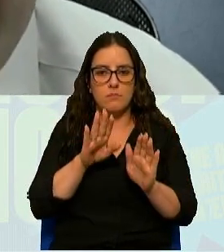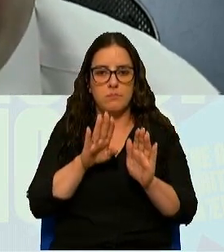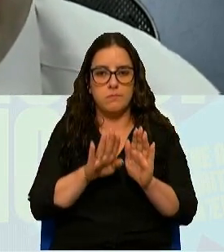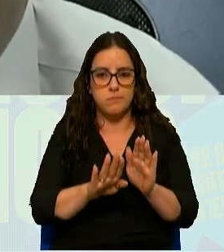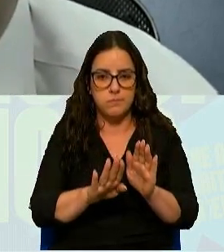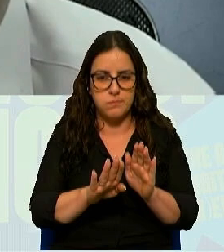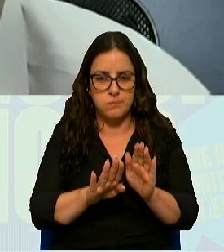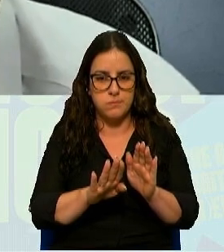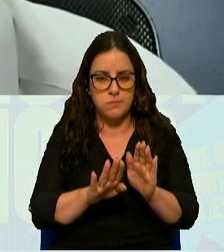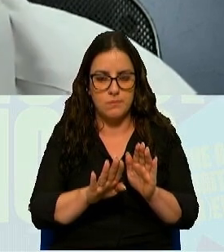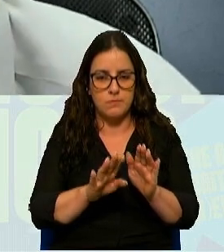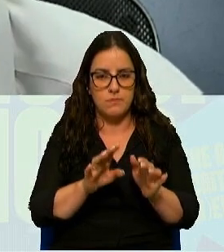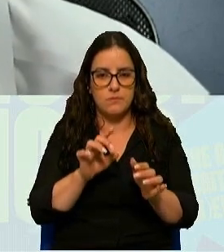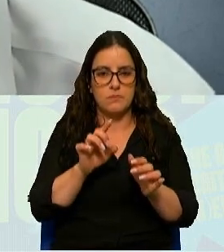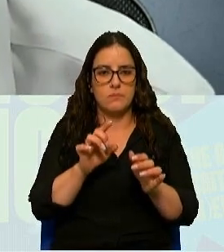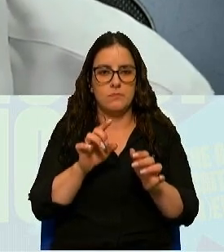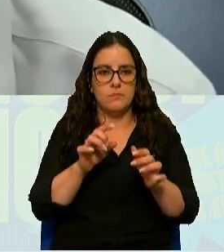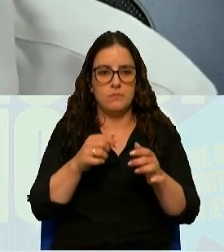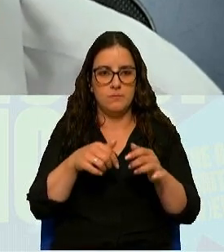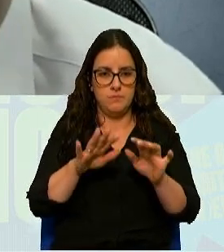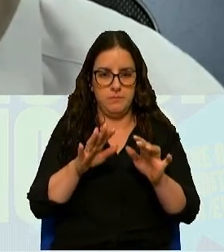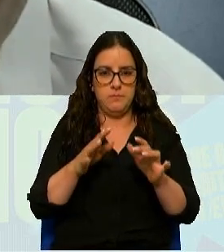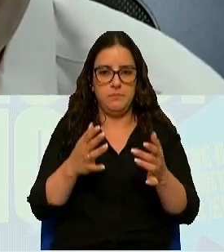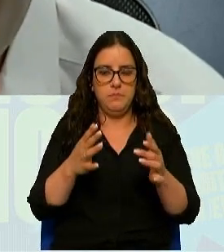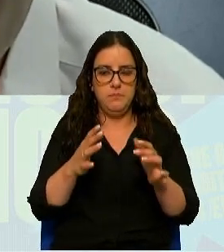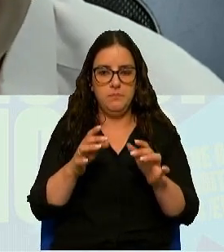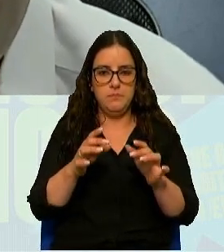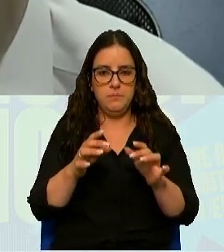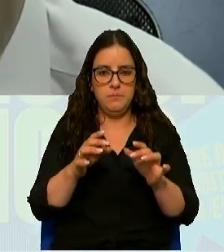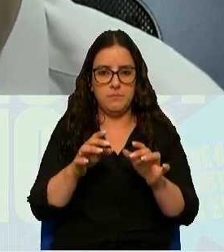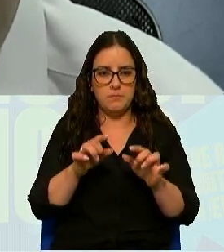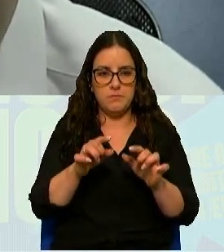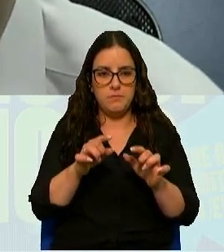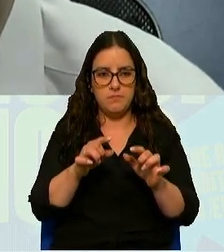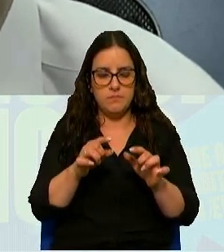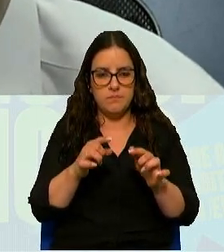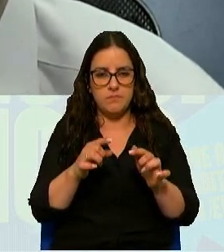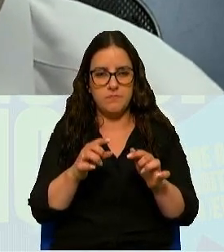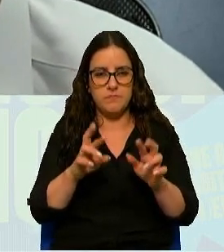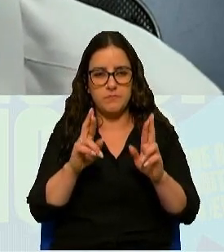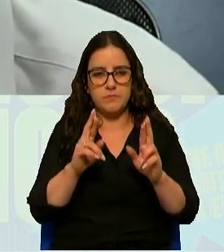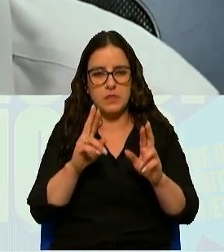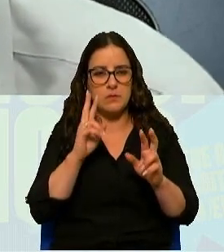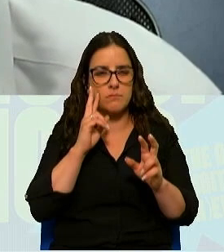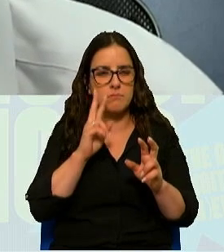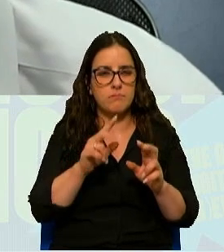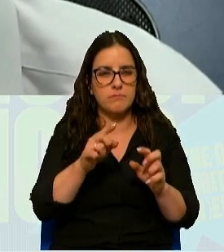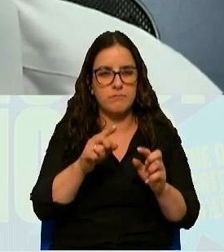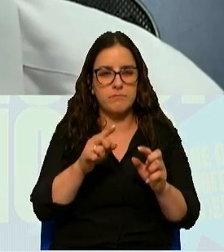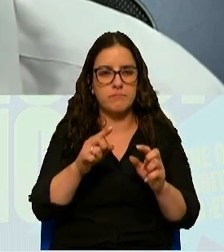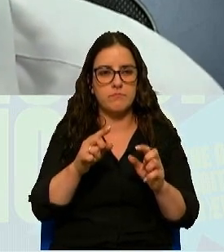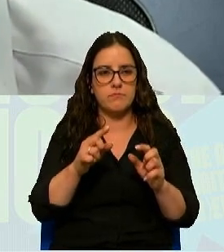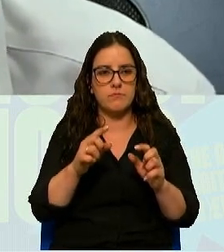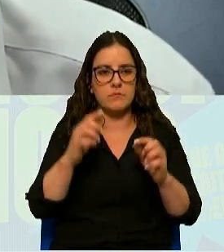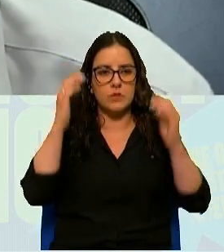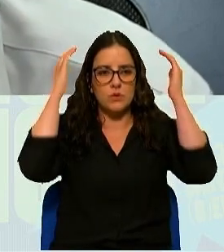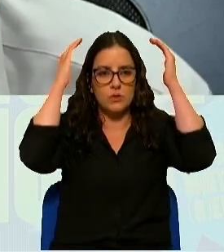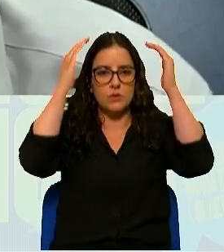unfortunately, there's no traffic light there. What it's detecting, hopefully you can see it in the sky, that's the moon.